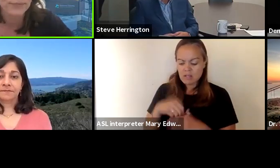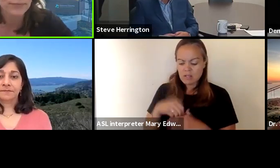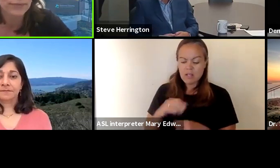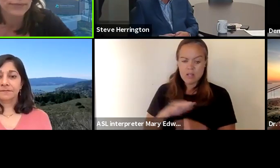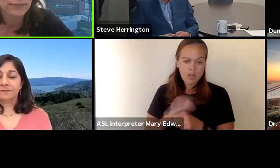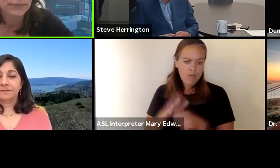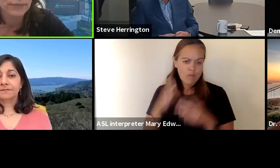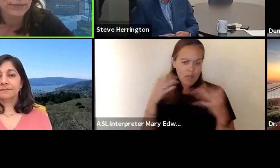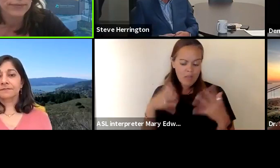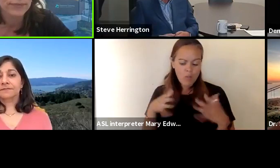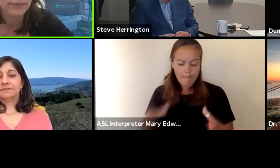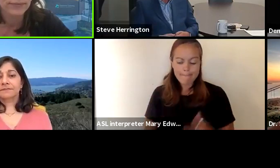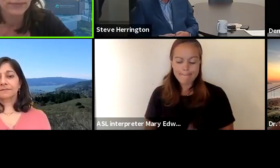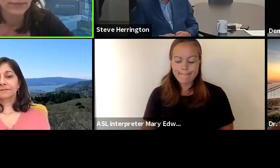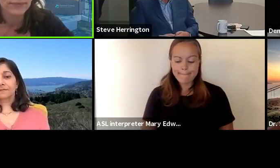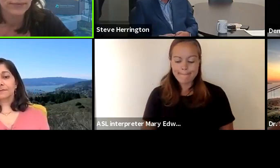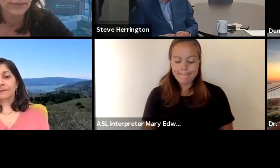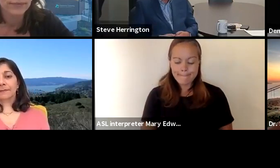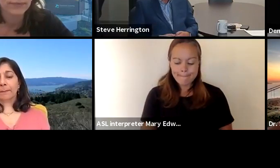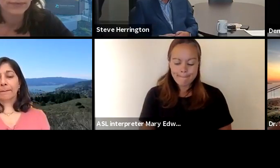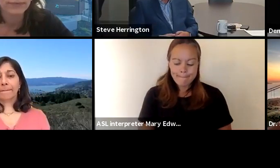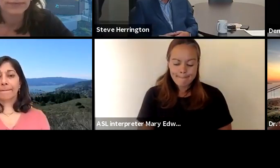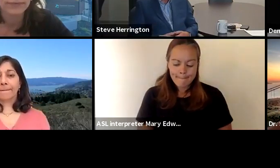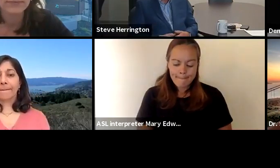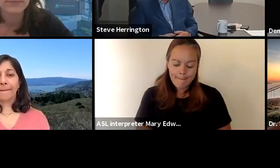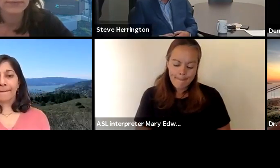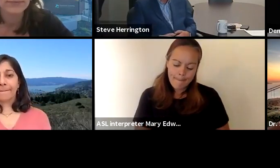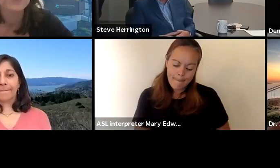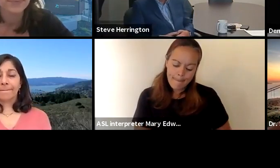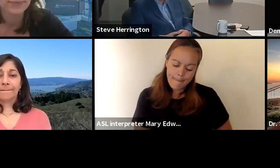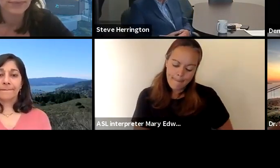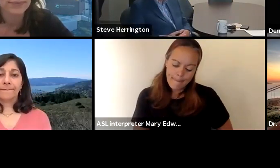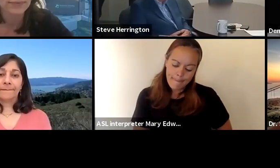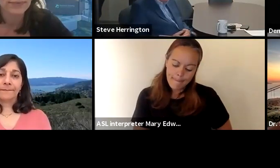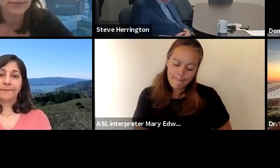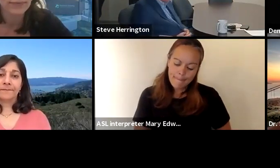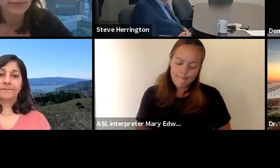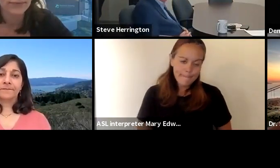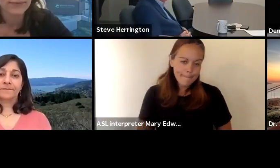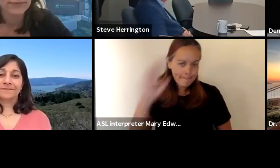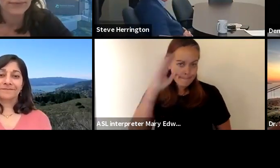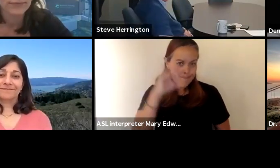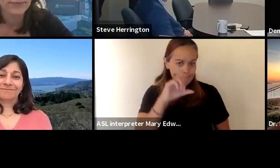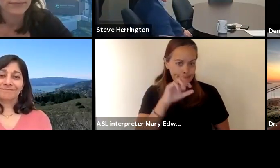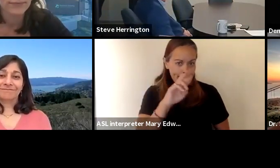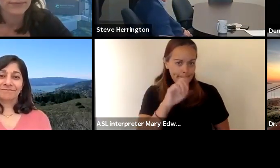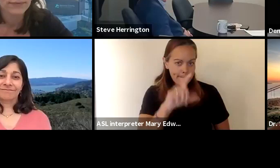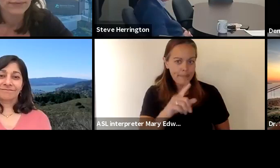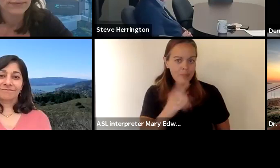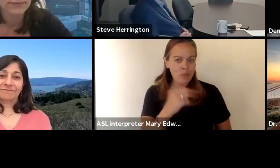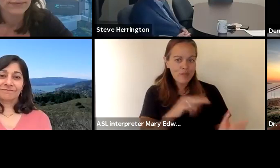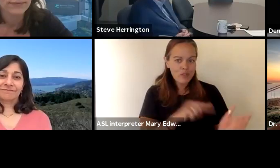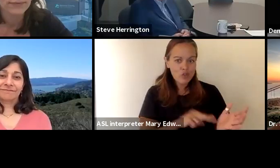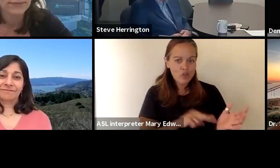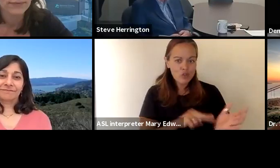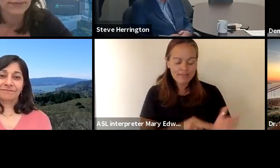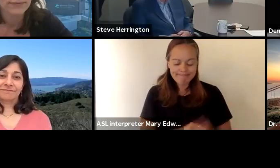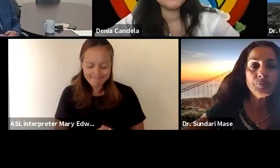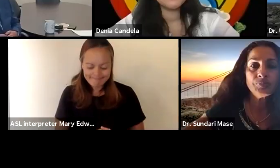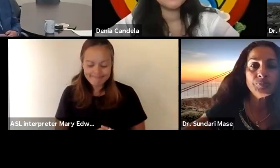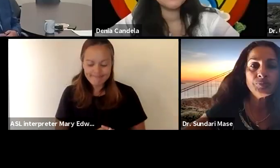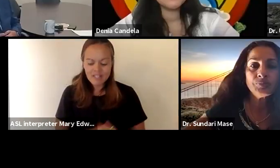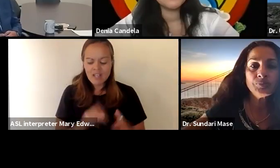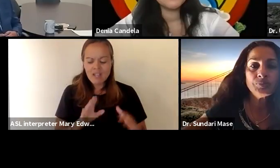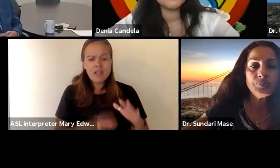can respond to this one hi this is laurel i'm one of the health nurses sorry um so